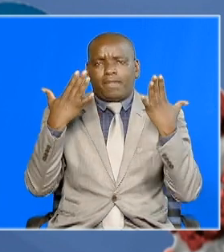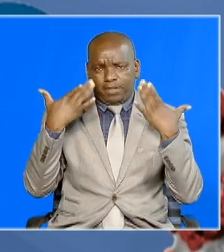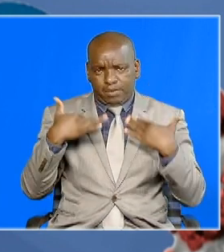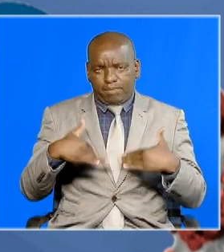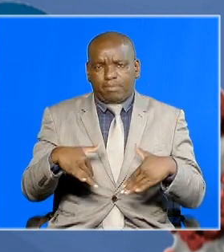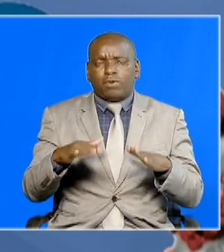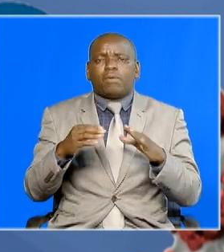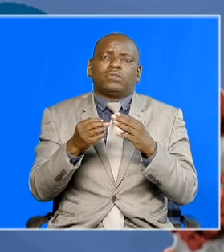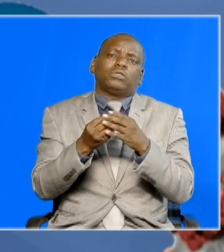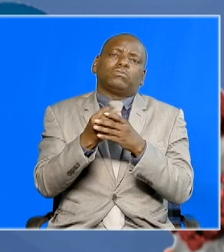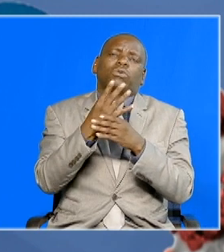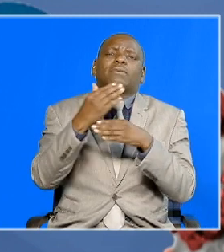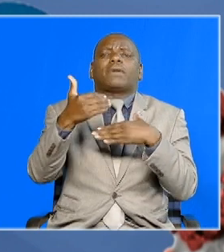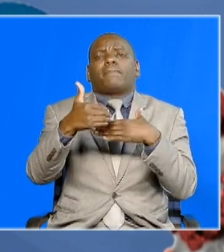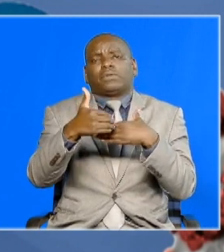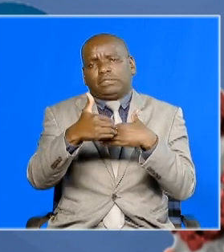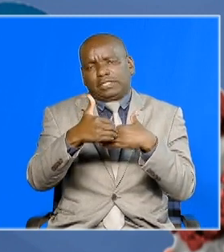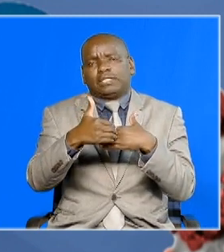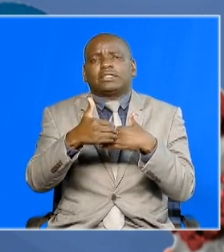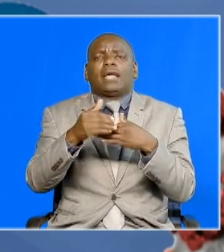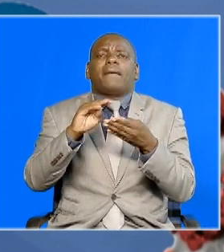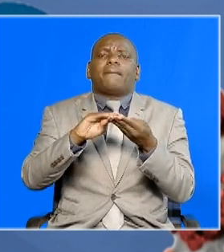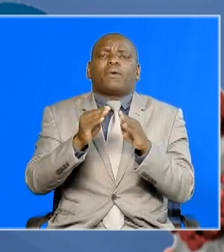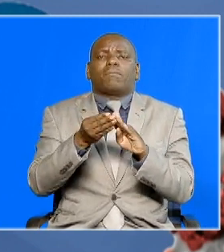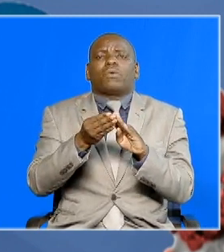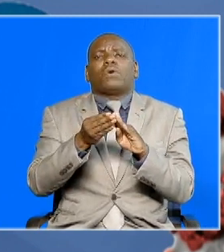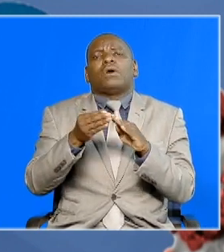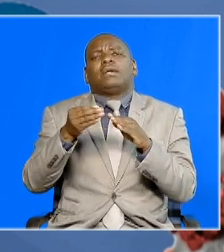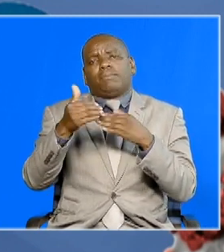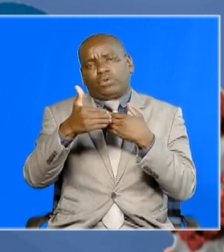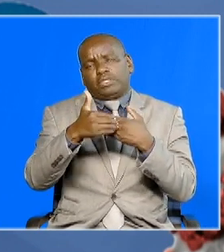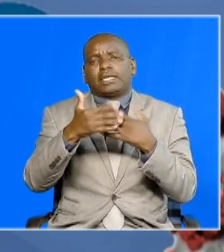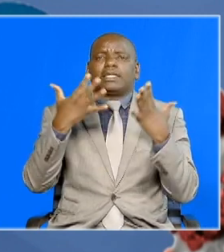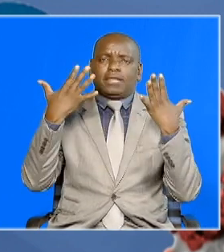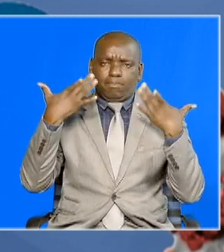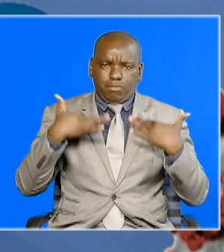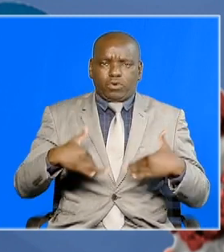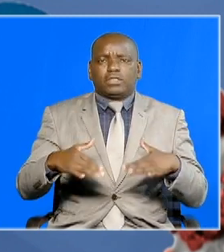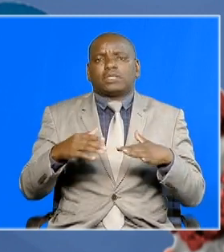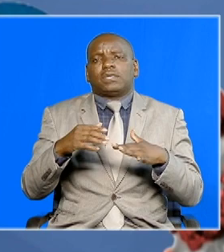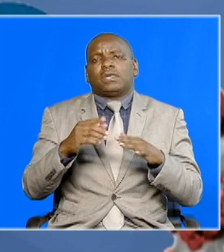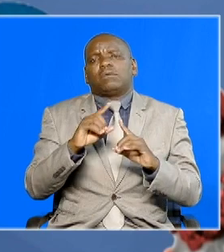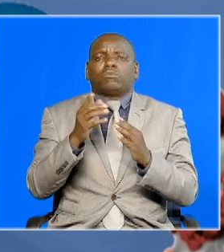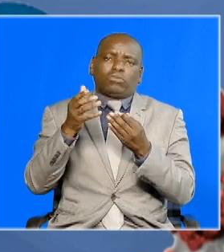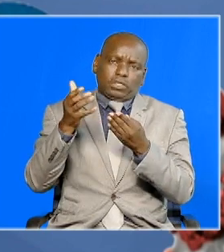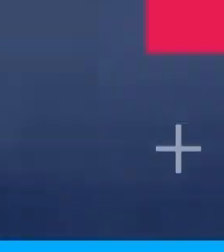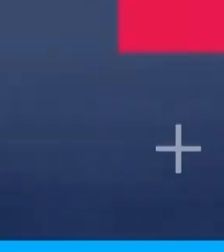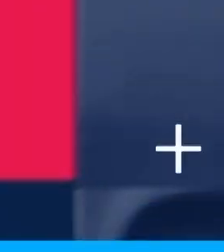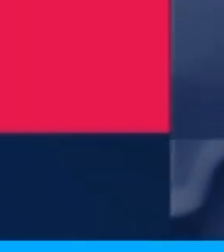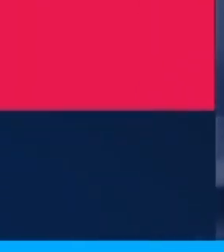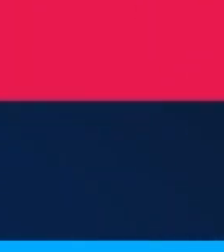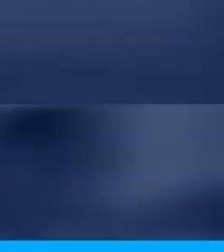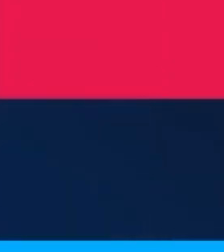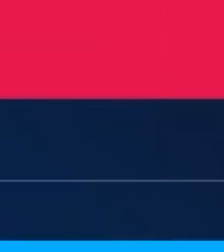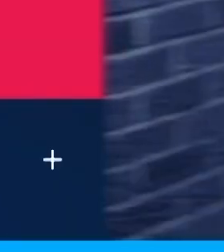body to develop an immunity or produce antibodies that protect the individual from getting the